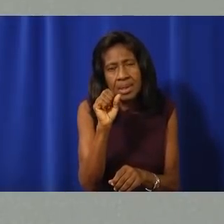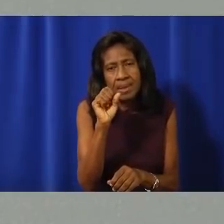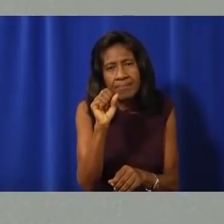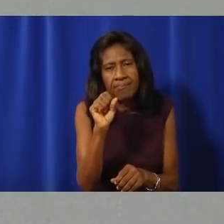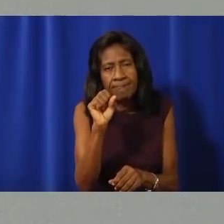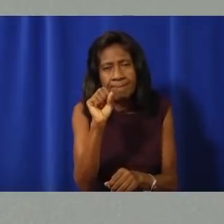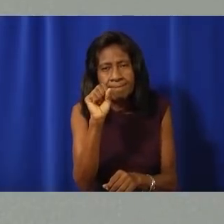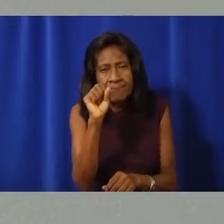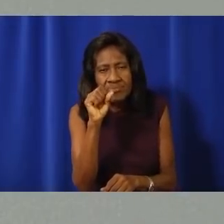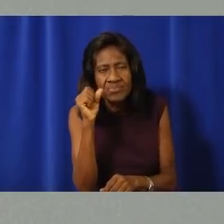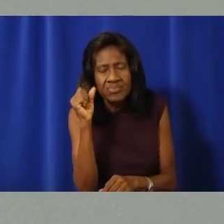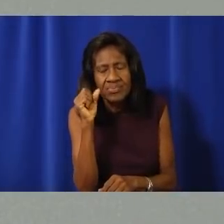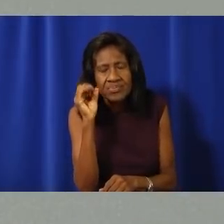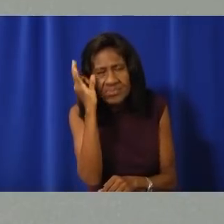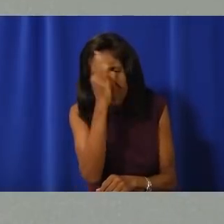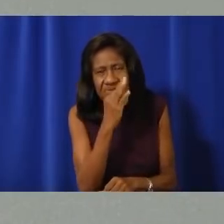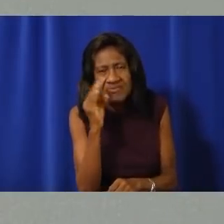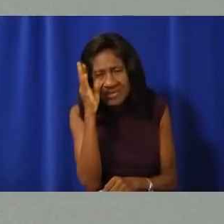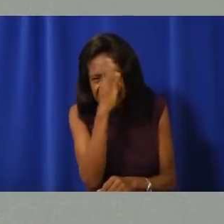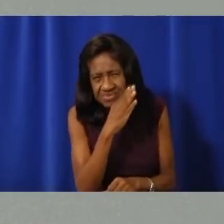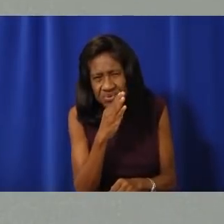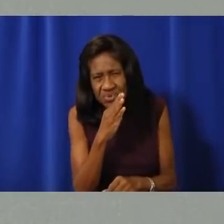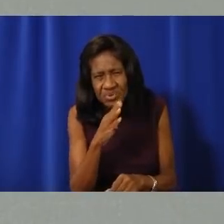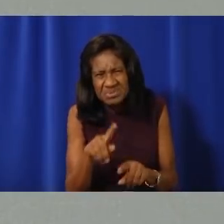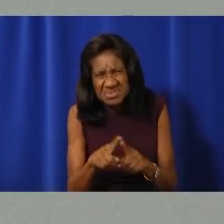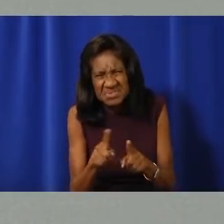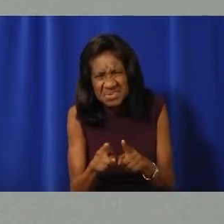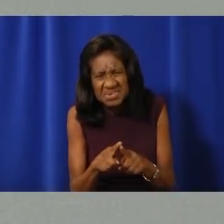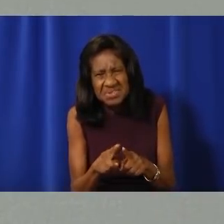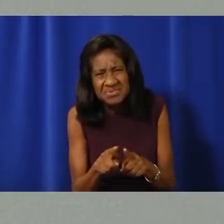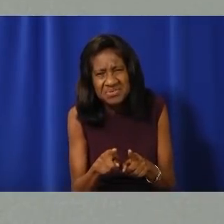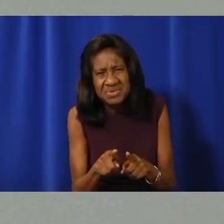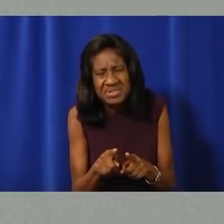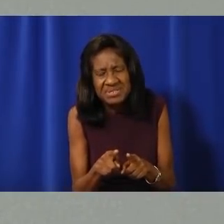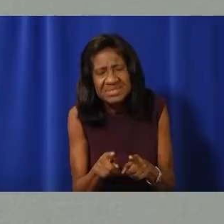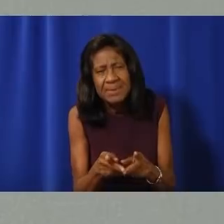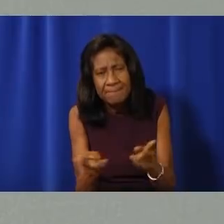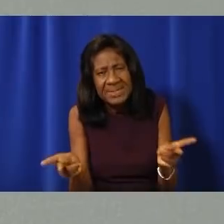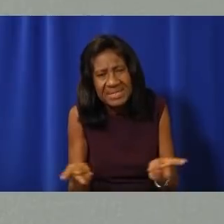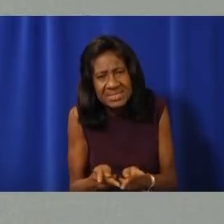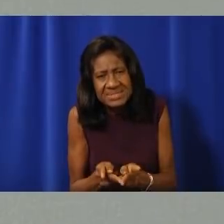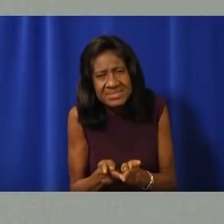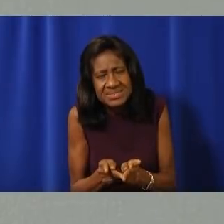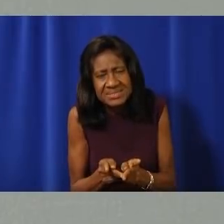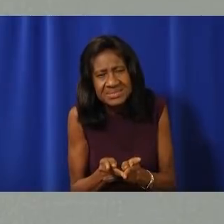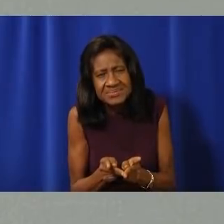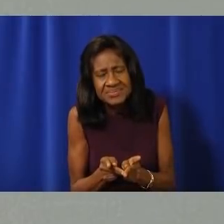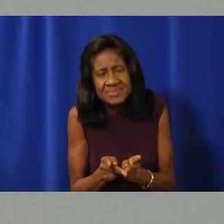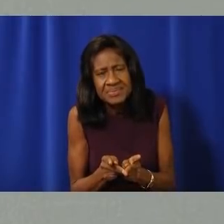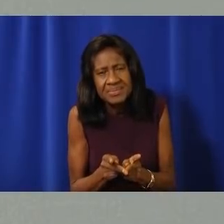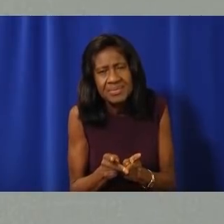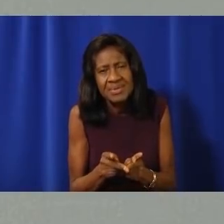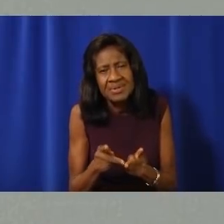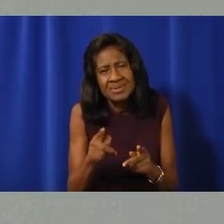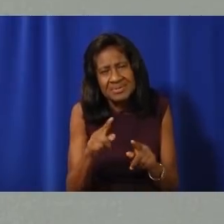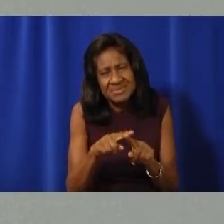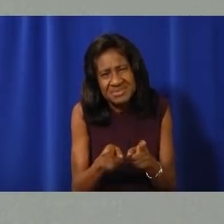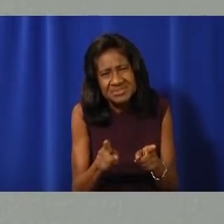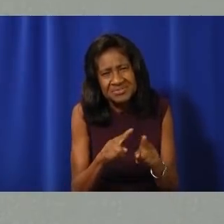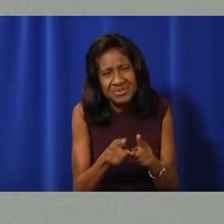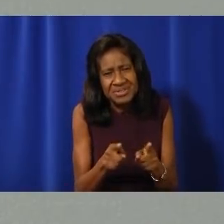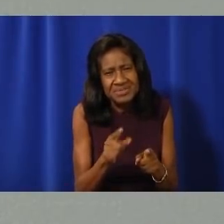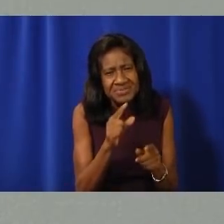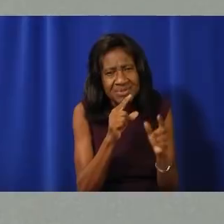comments, the unnecessary spreading of rumors, the creation of the rumors, the spreading of the rumors.